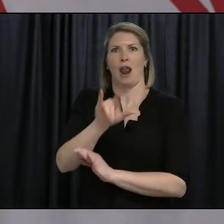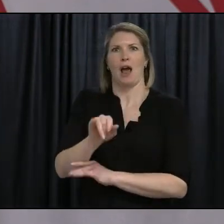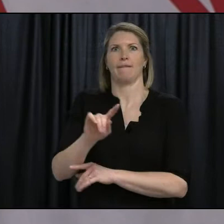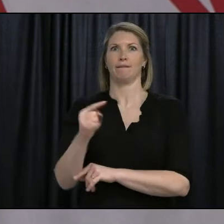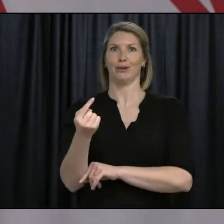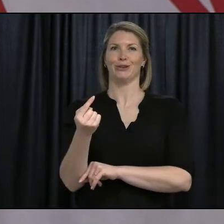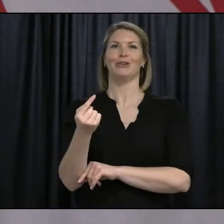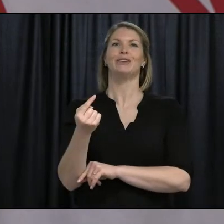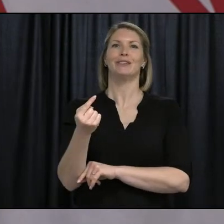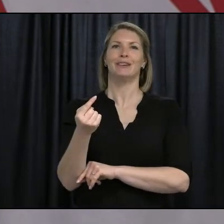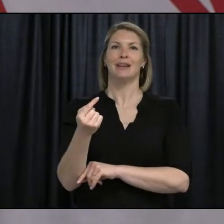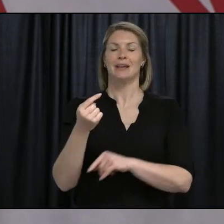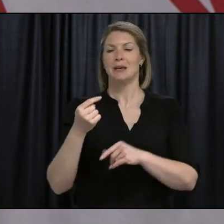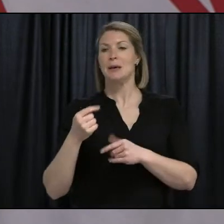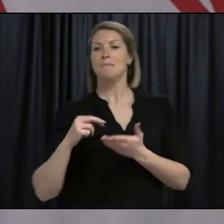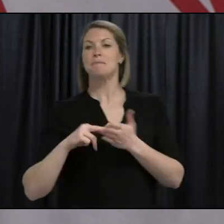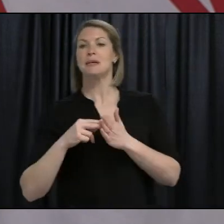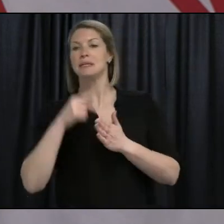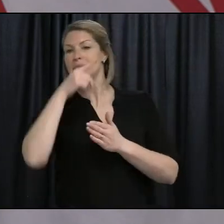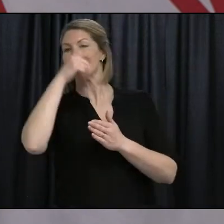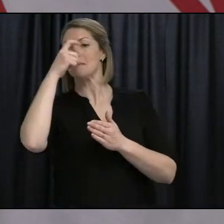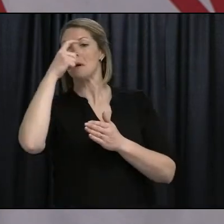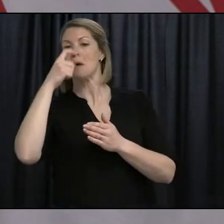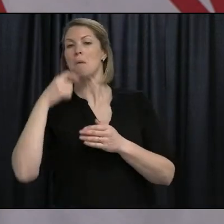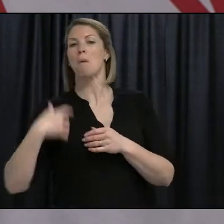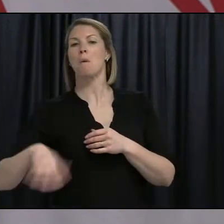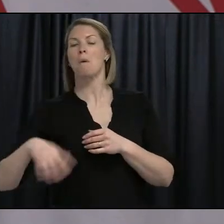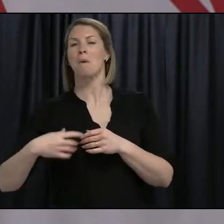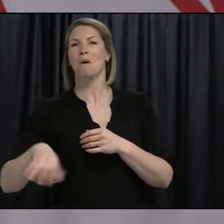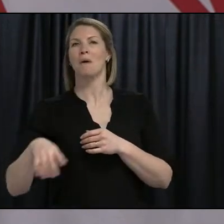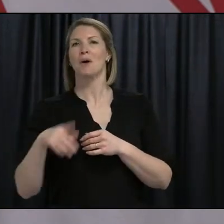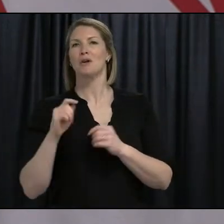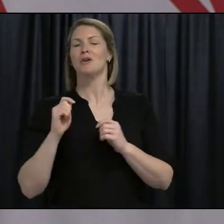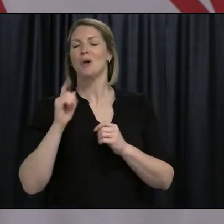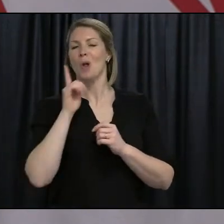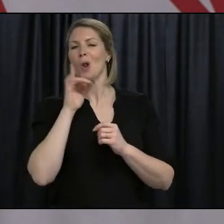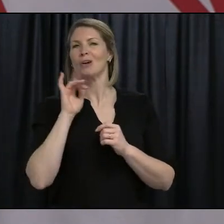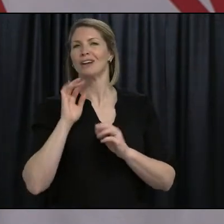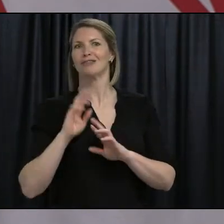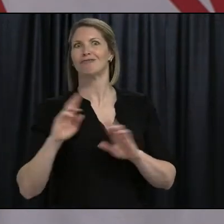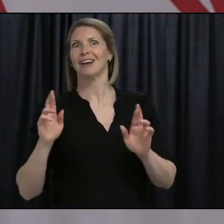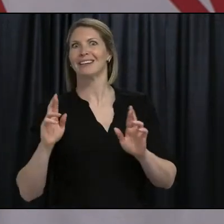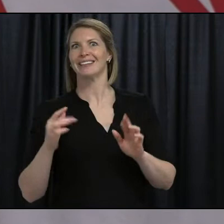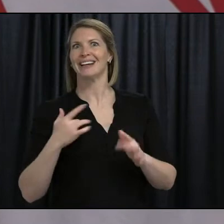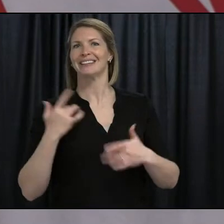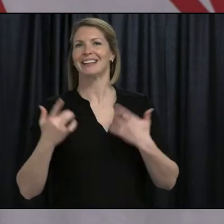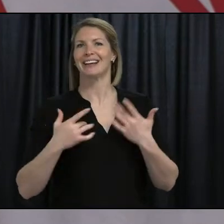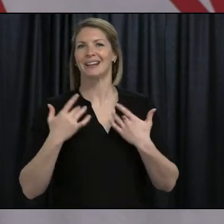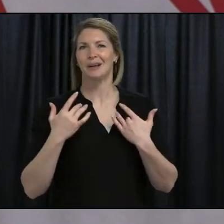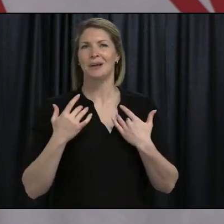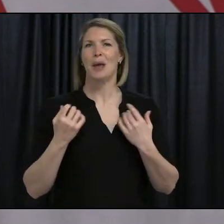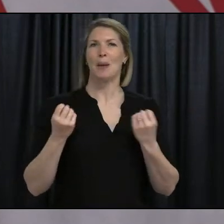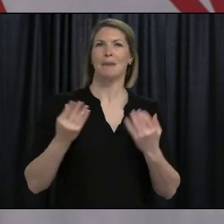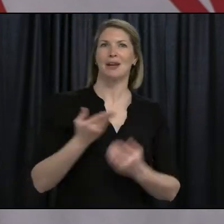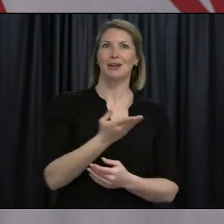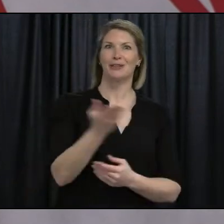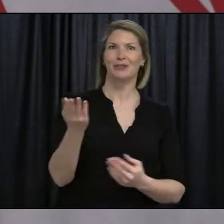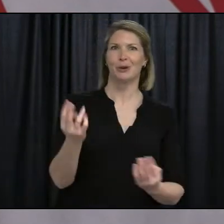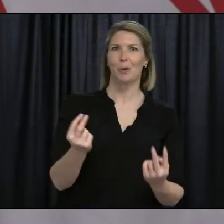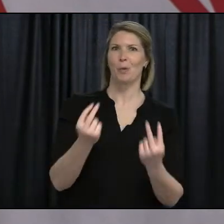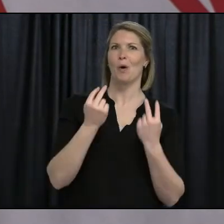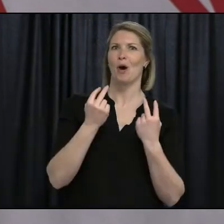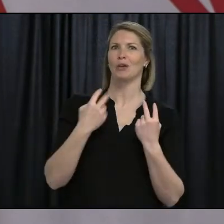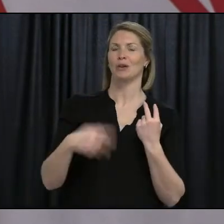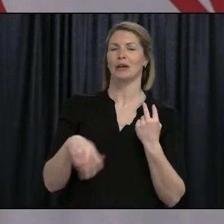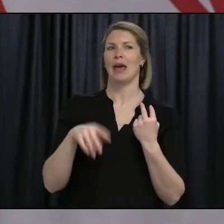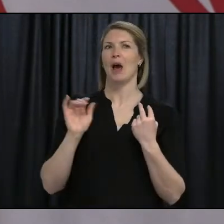make to this summer, to each and every one of you. No doubt many of you are watching this and seeing what's going on throughout the